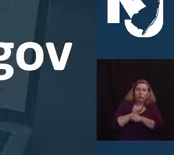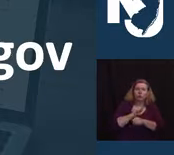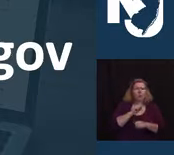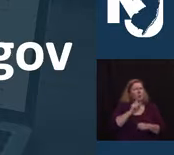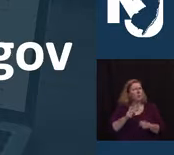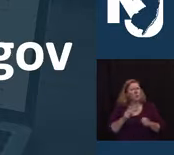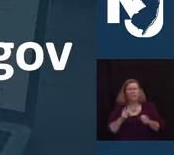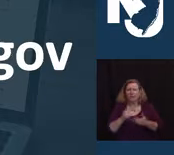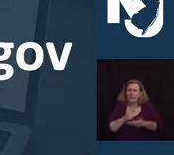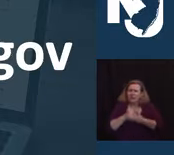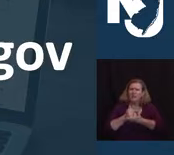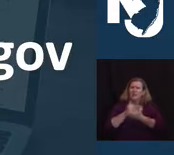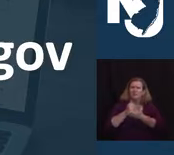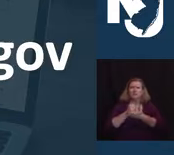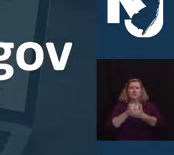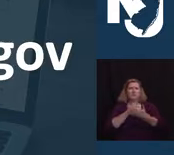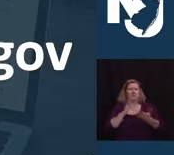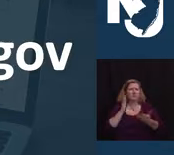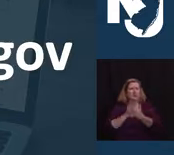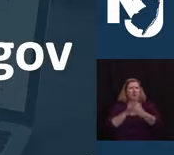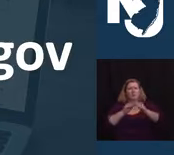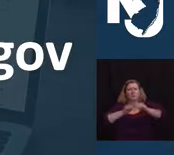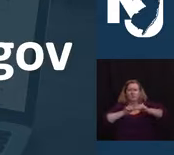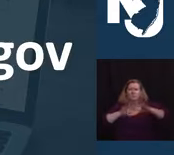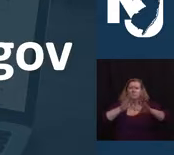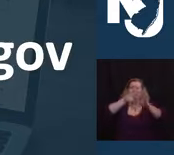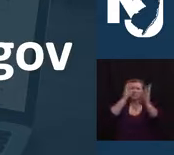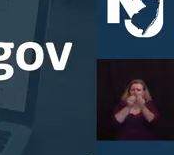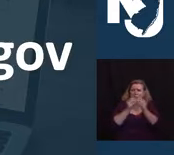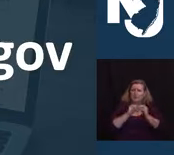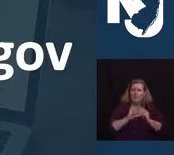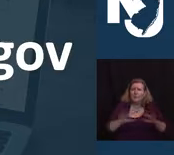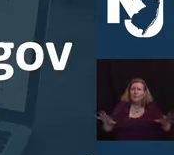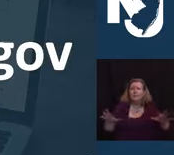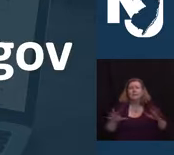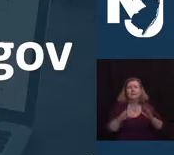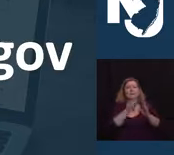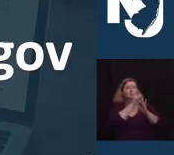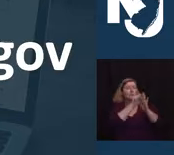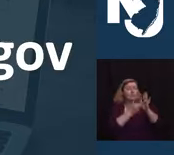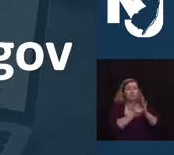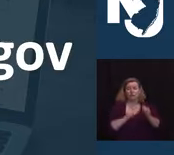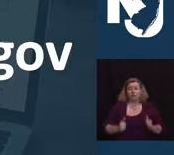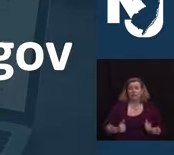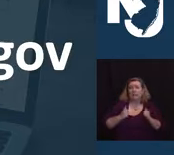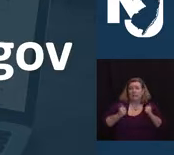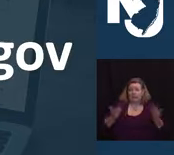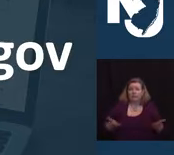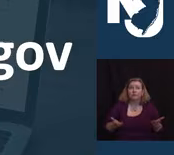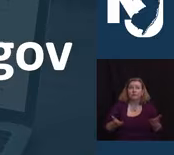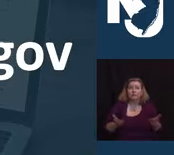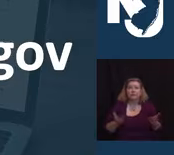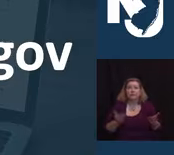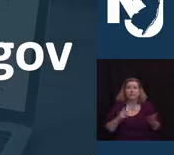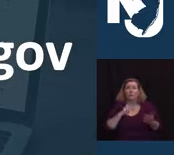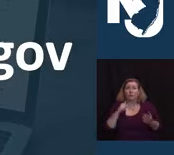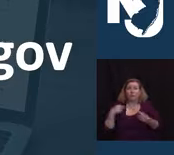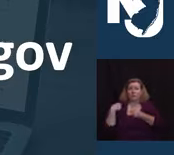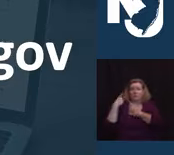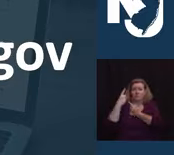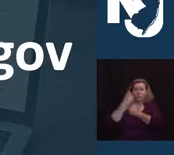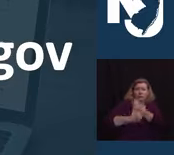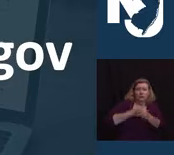this pandemic and a huge boost to our state pride. Together over the past year plus, we've done tremendous things, but we're not done